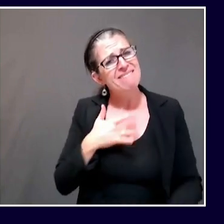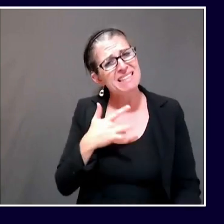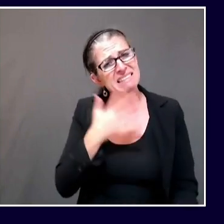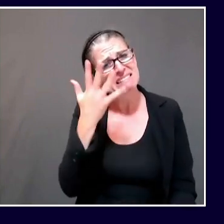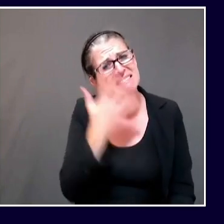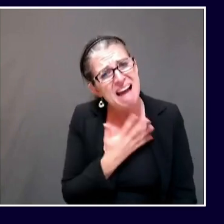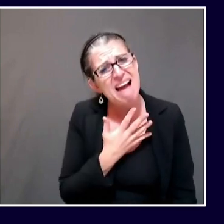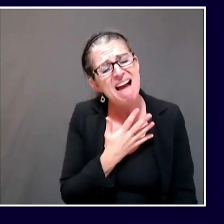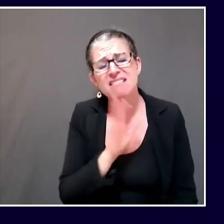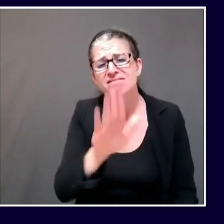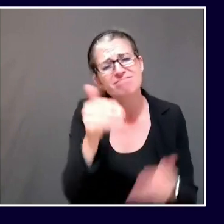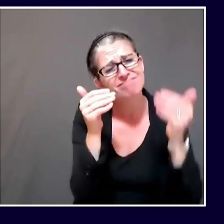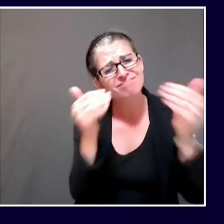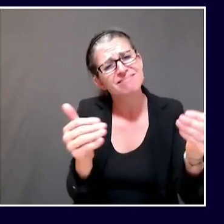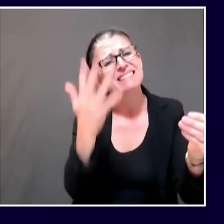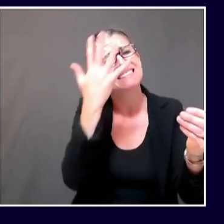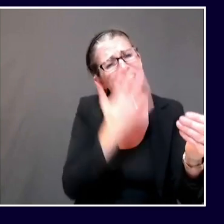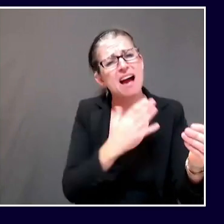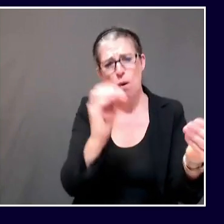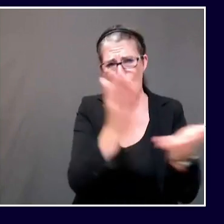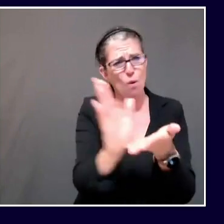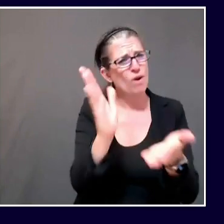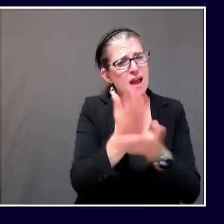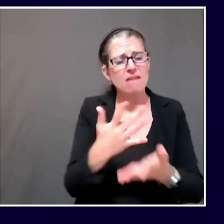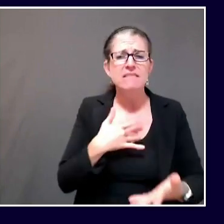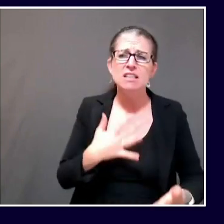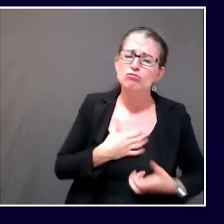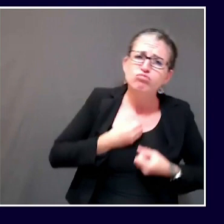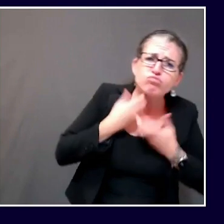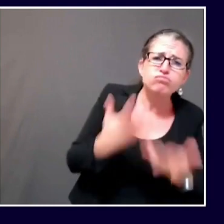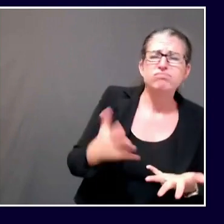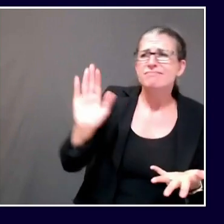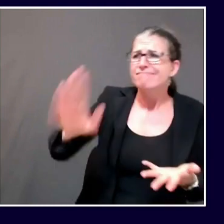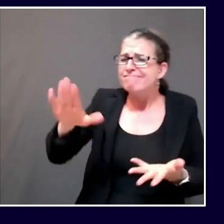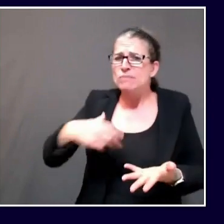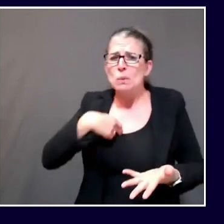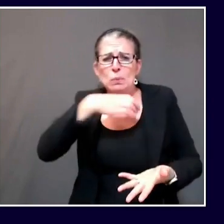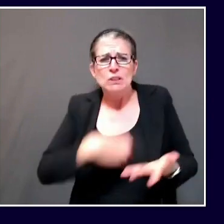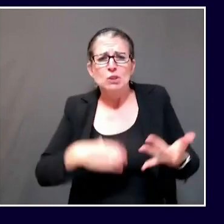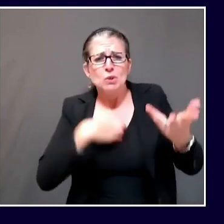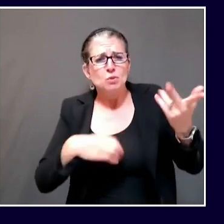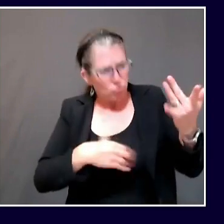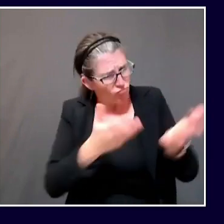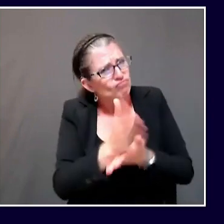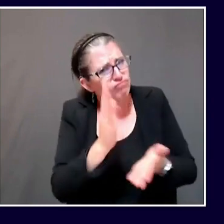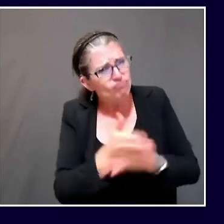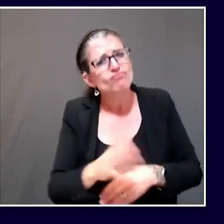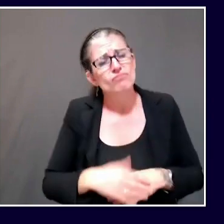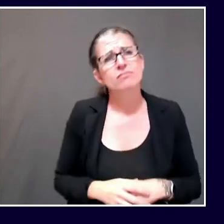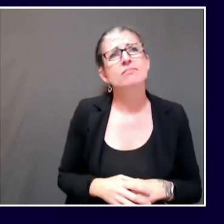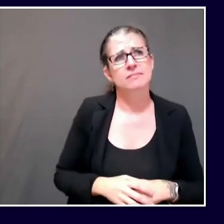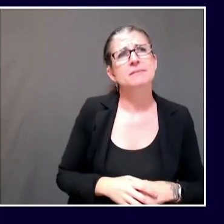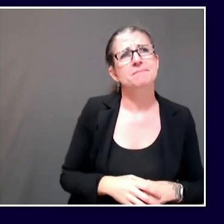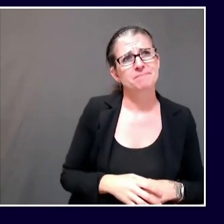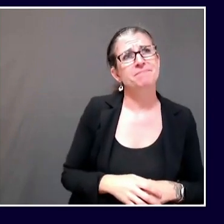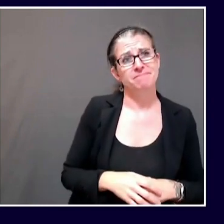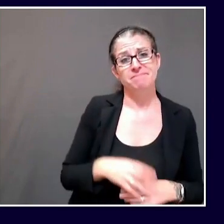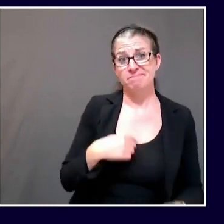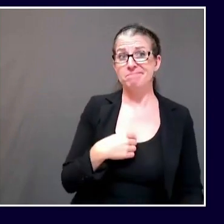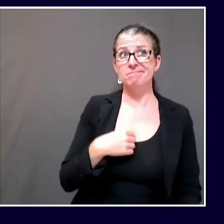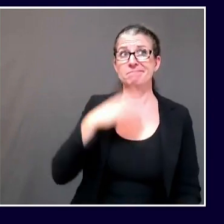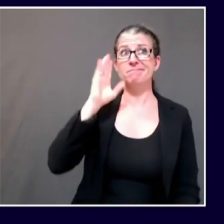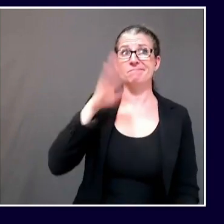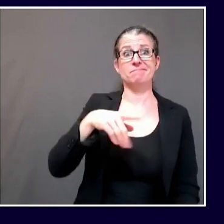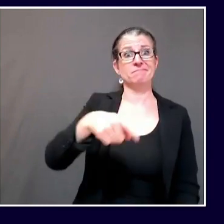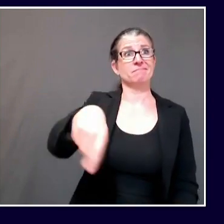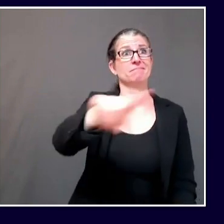to students is that they've undoubtedly seen pictures on social media, I know that I have, of packed hallways in